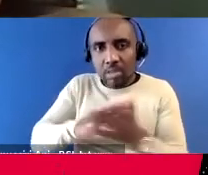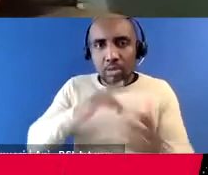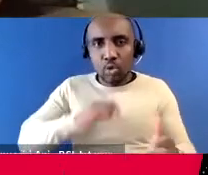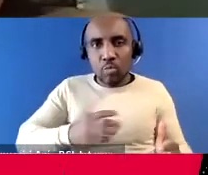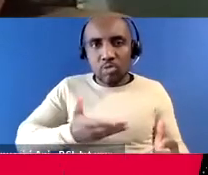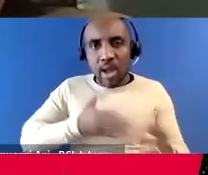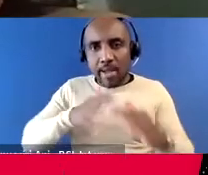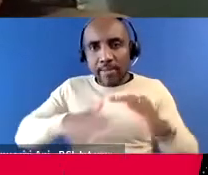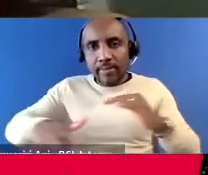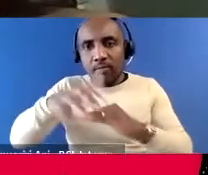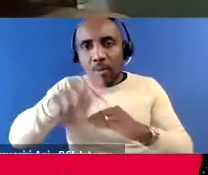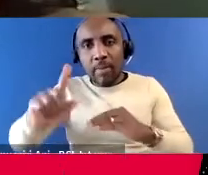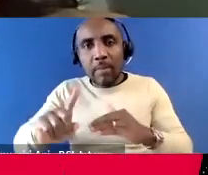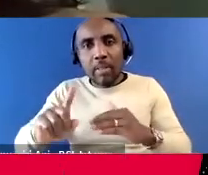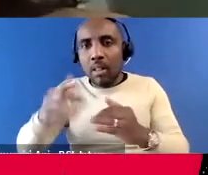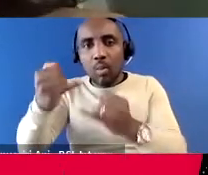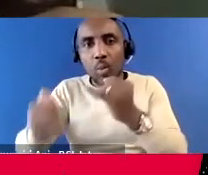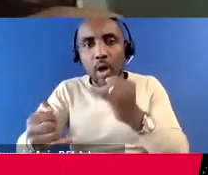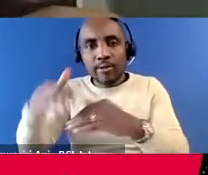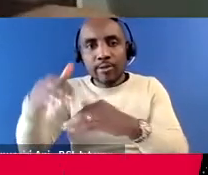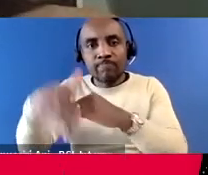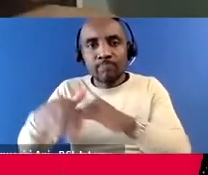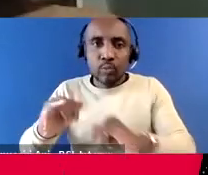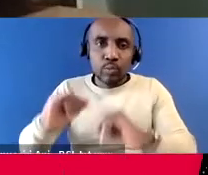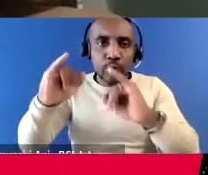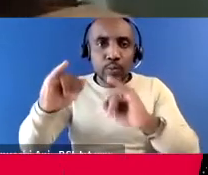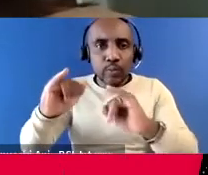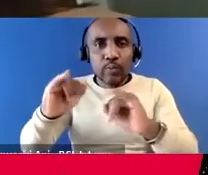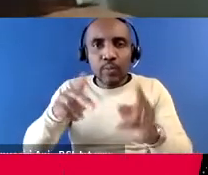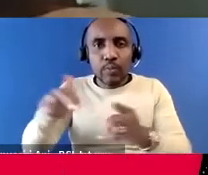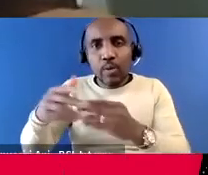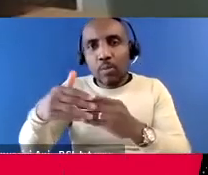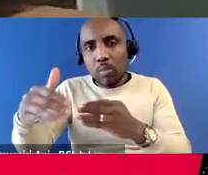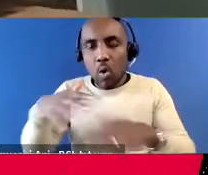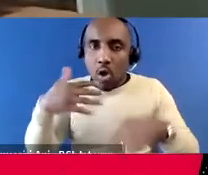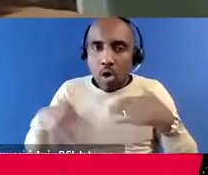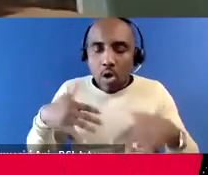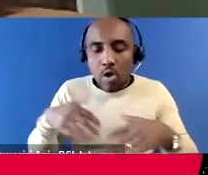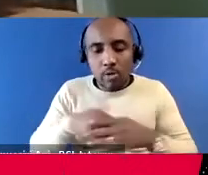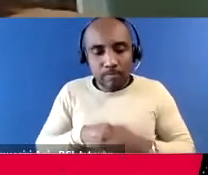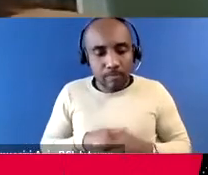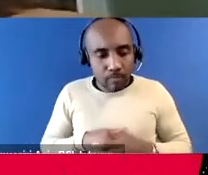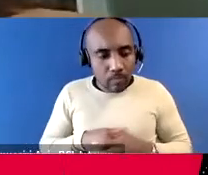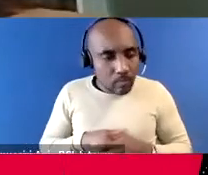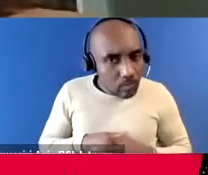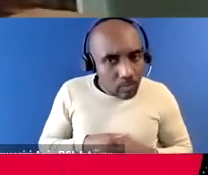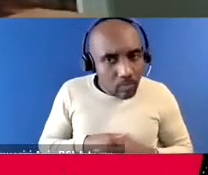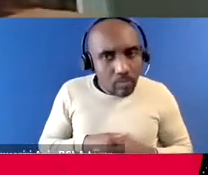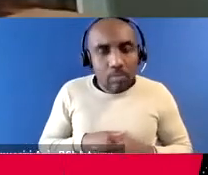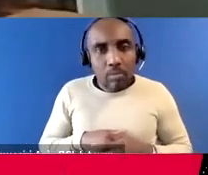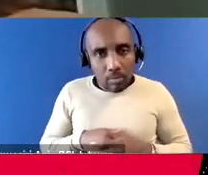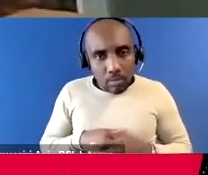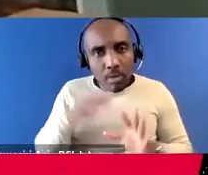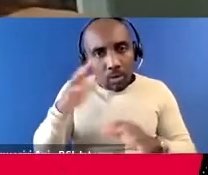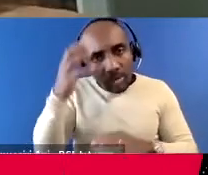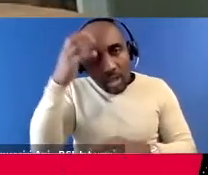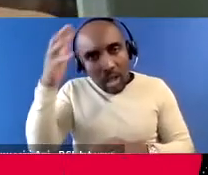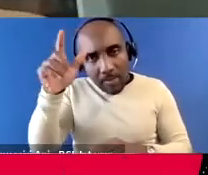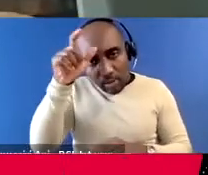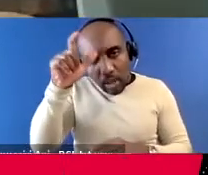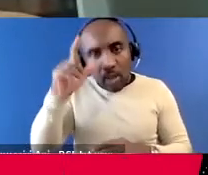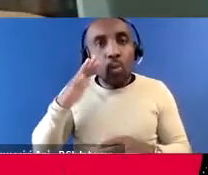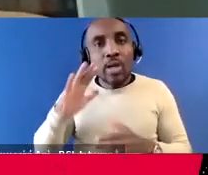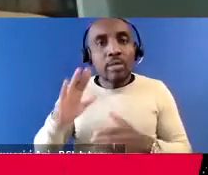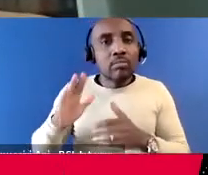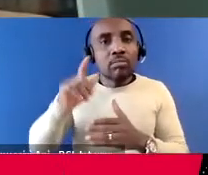the ground. So I suppose it's fair to say when the AKP first came to power, it promised